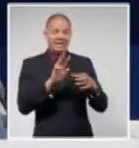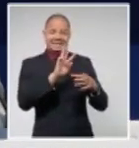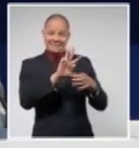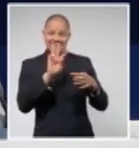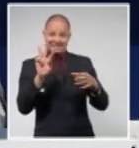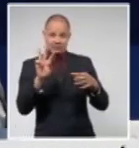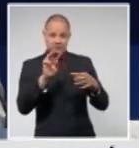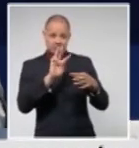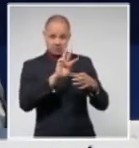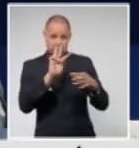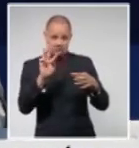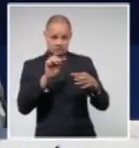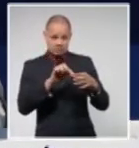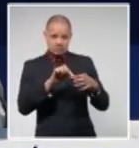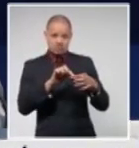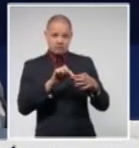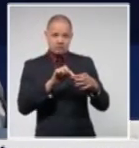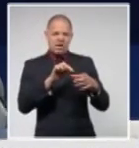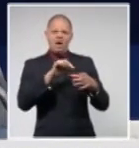33, or